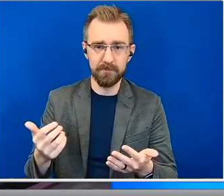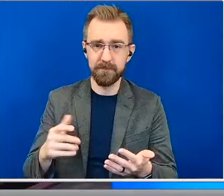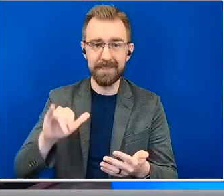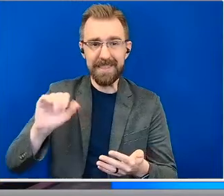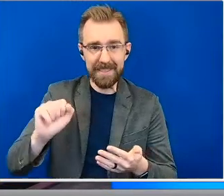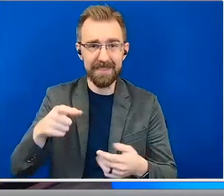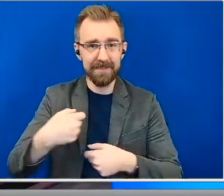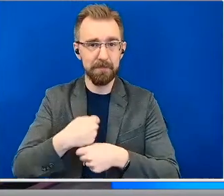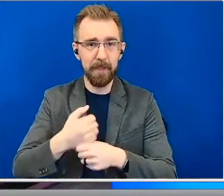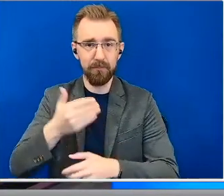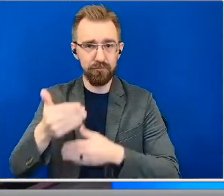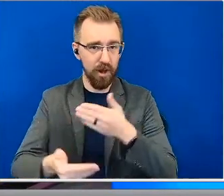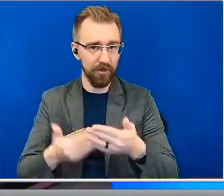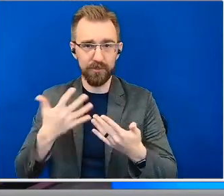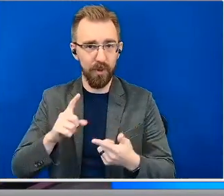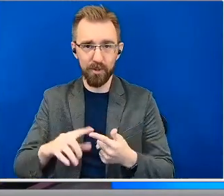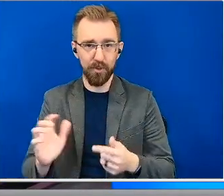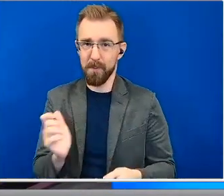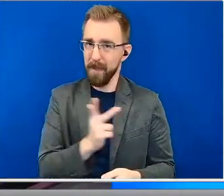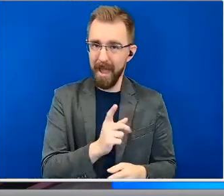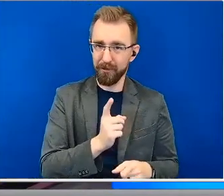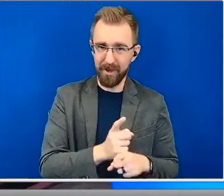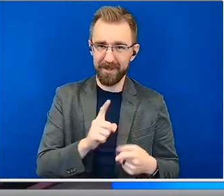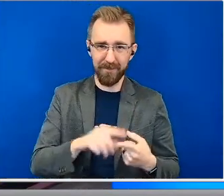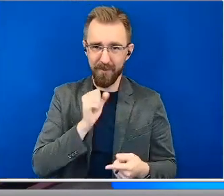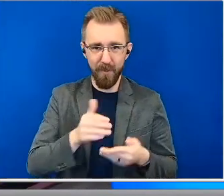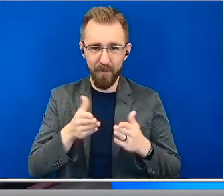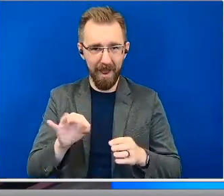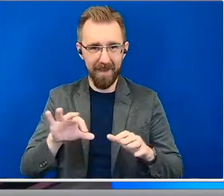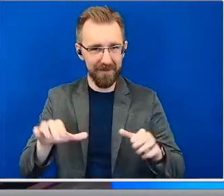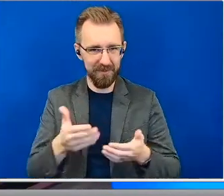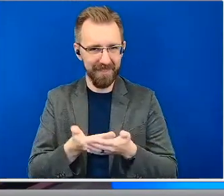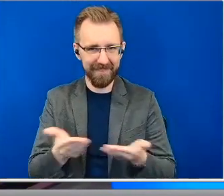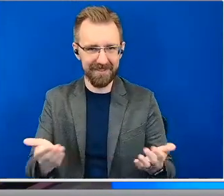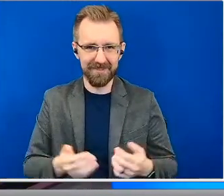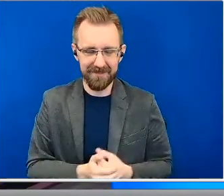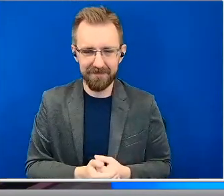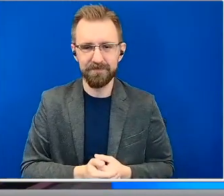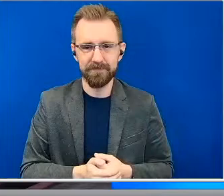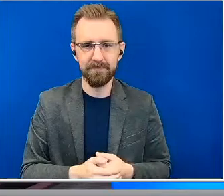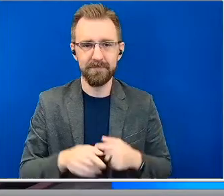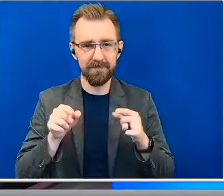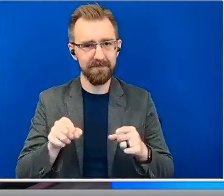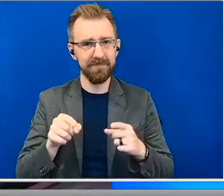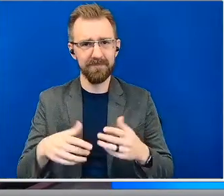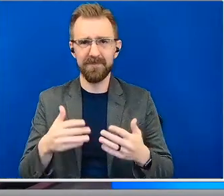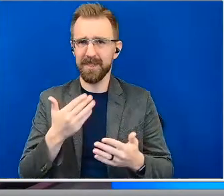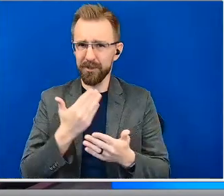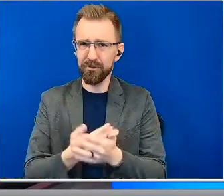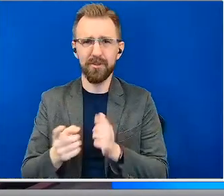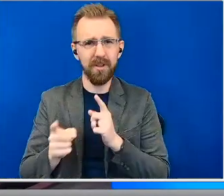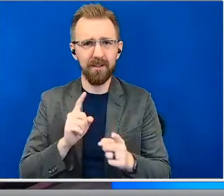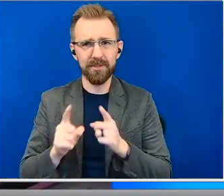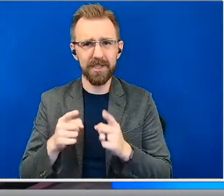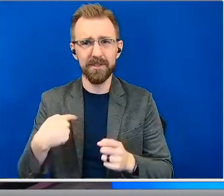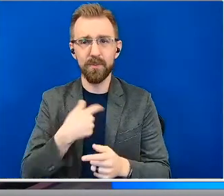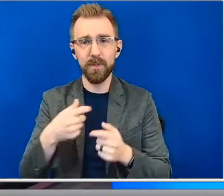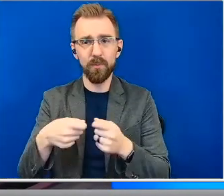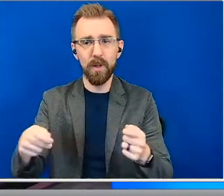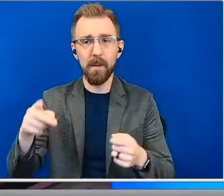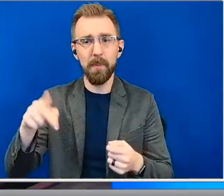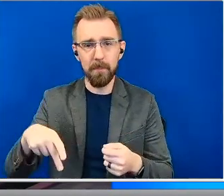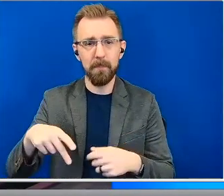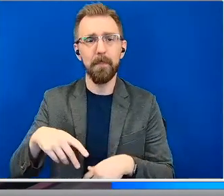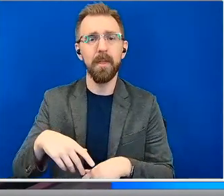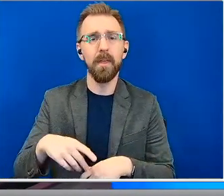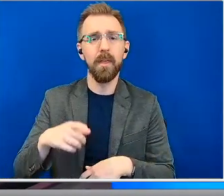go back to the old way of doing things. This has been such a great conversation. As we wrap things up, I'd love to get every